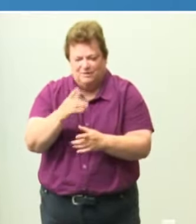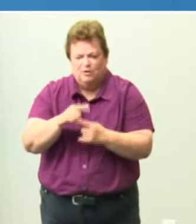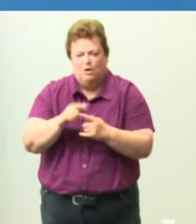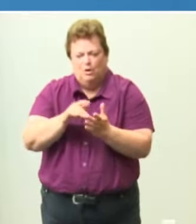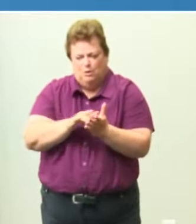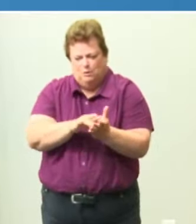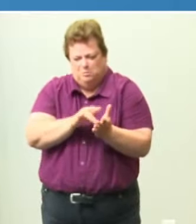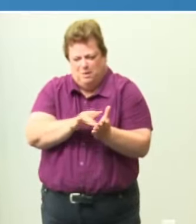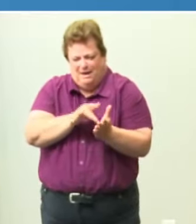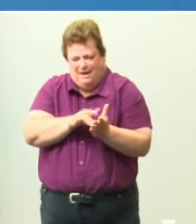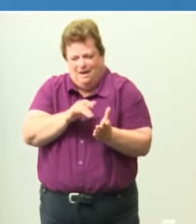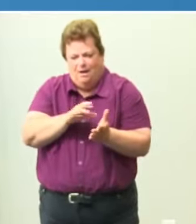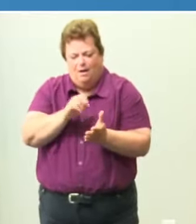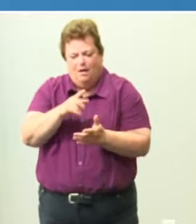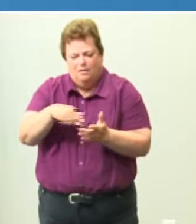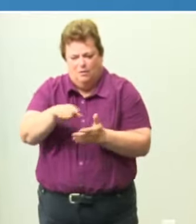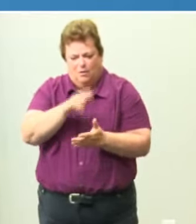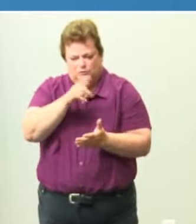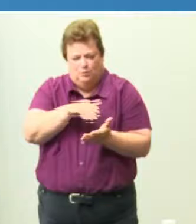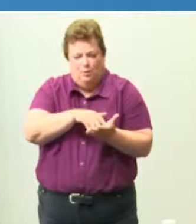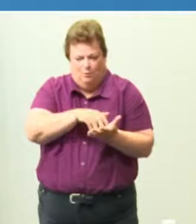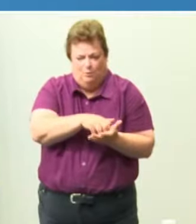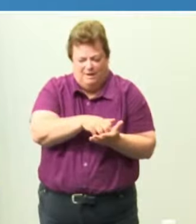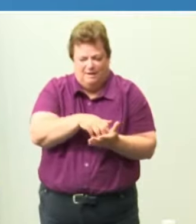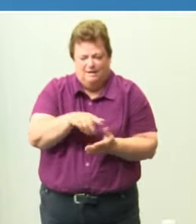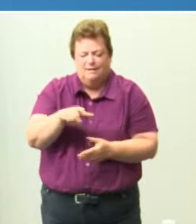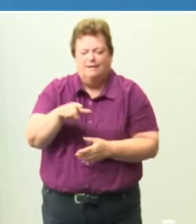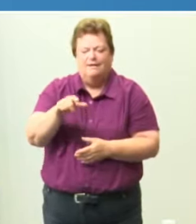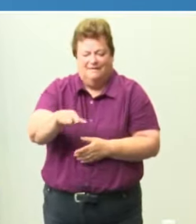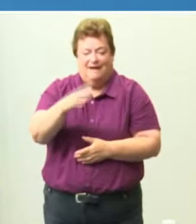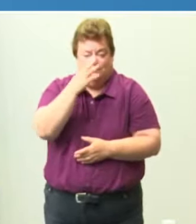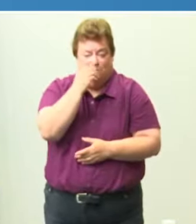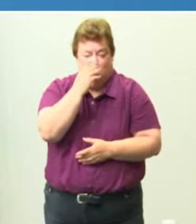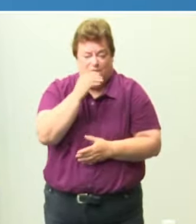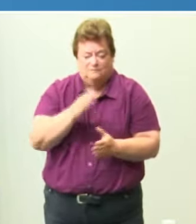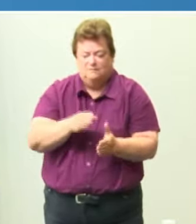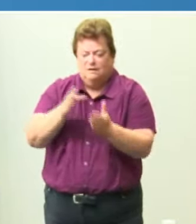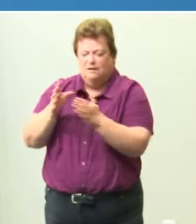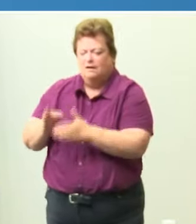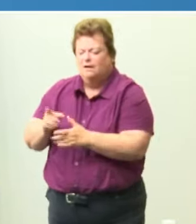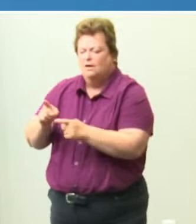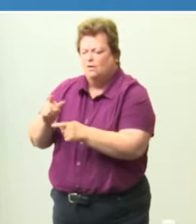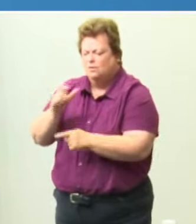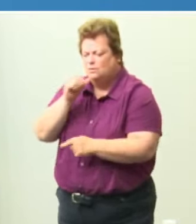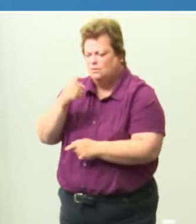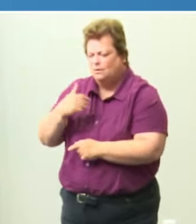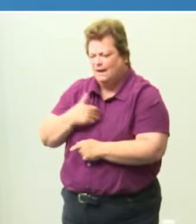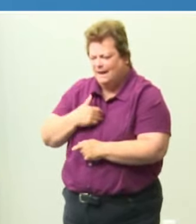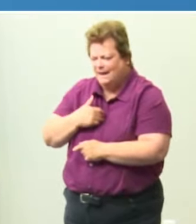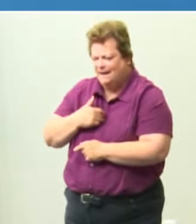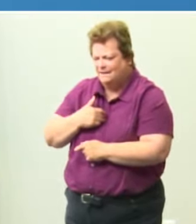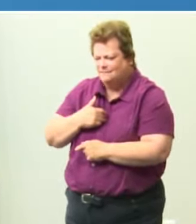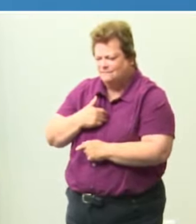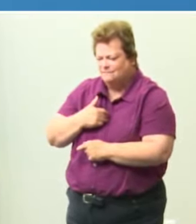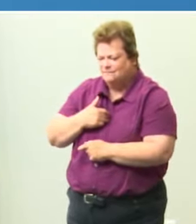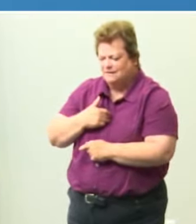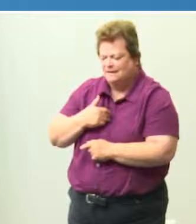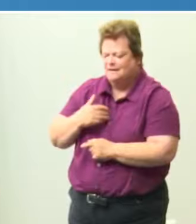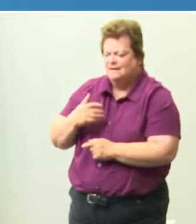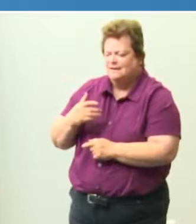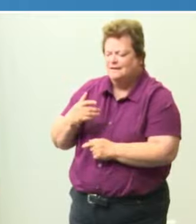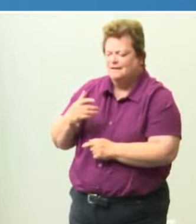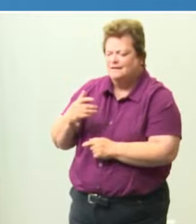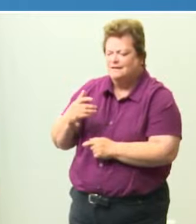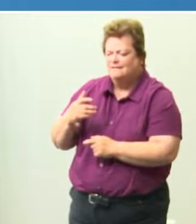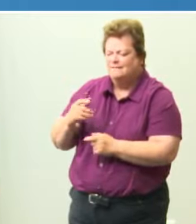are the wolves. When there are those blessed with the gift of aggression, and we'll take aggression